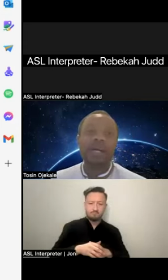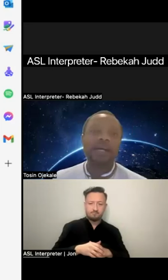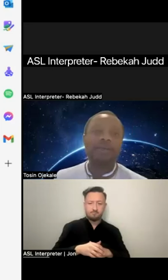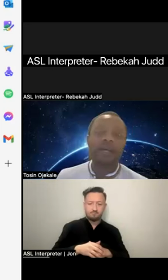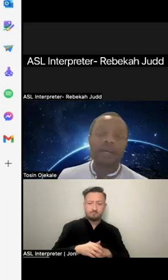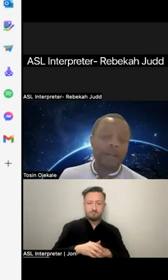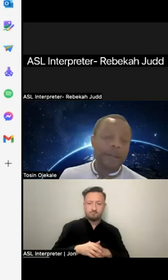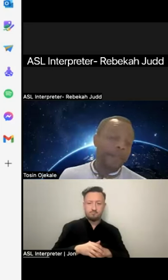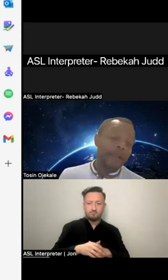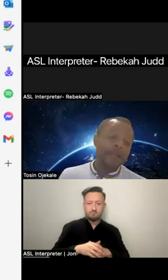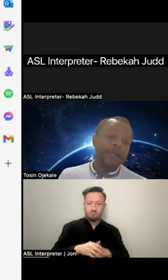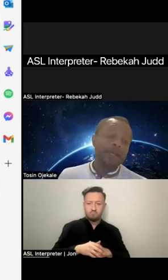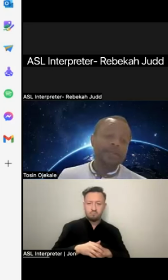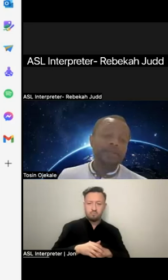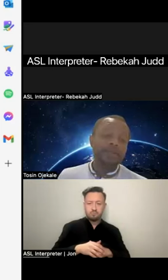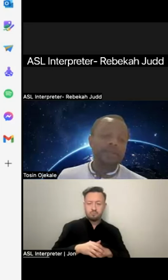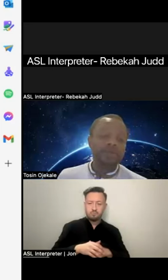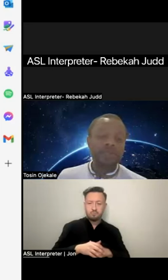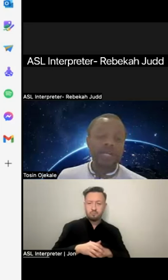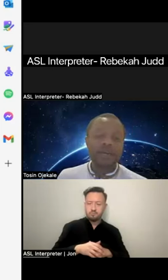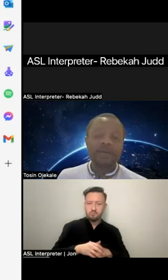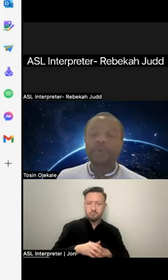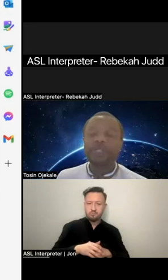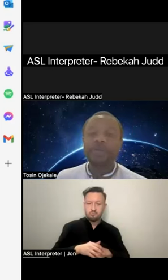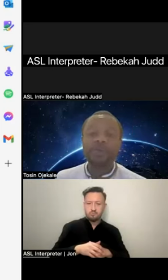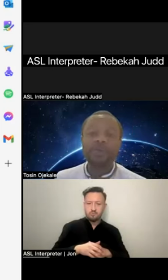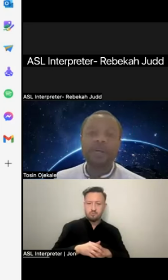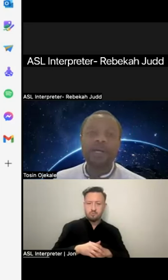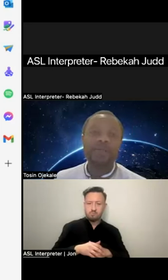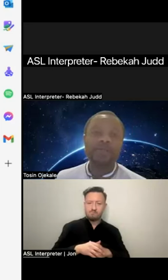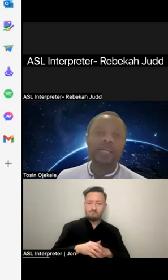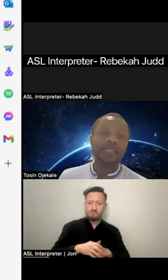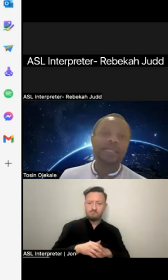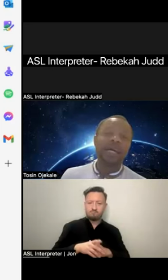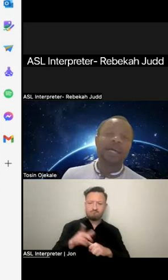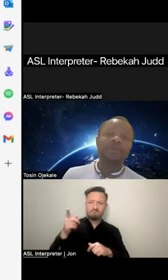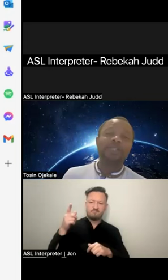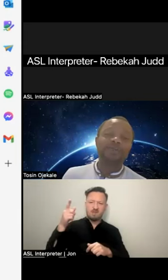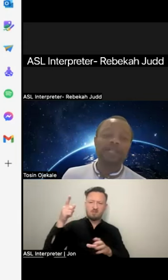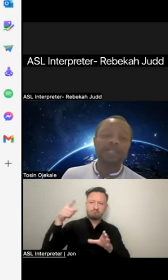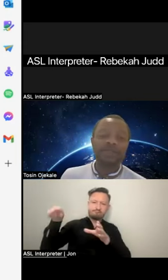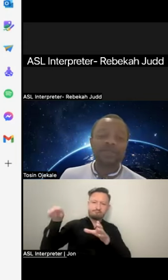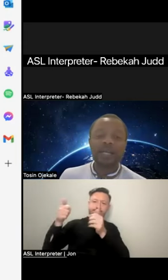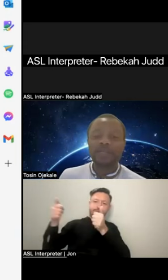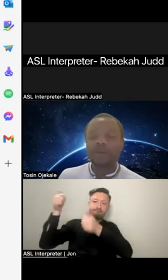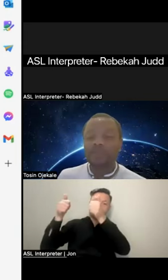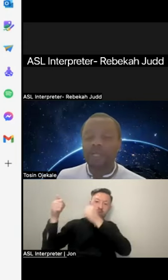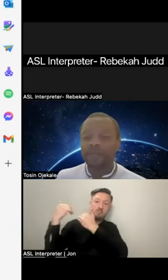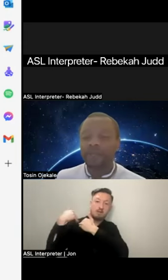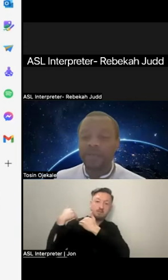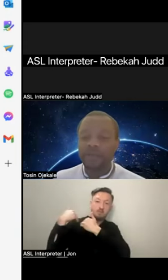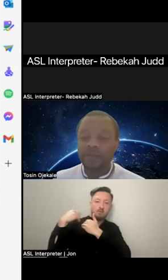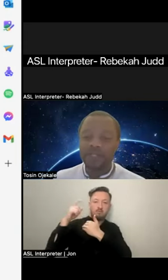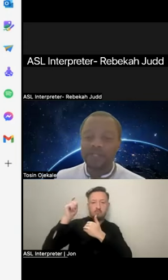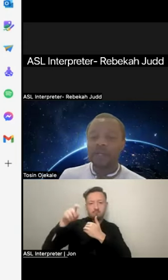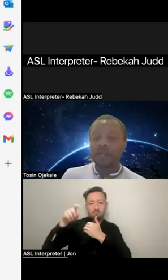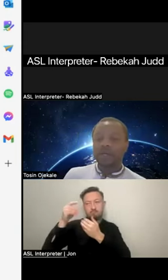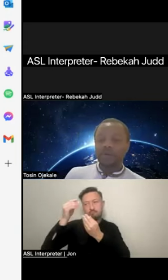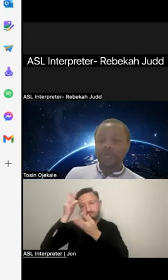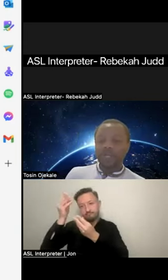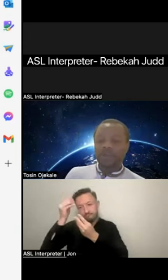that are those that are responsible and those that are accountable. They need to get almost every